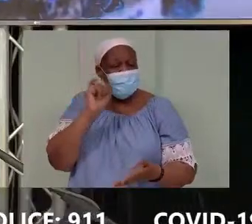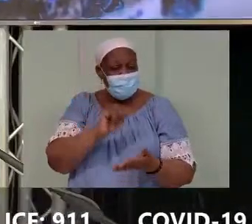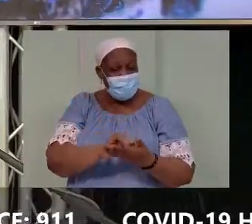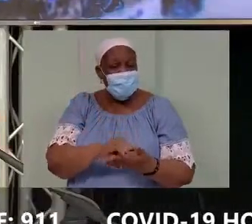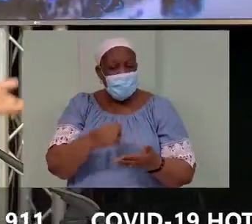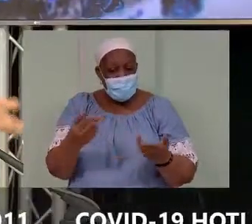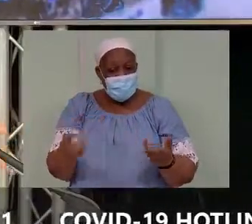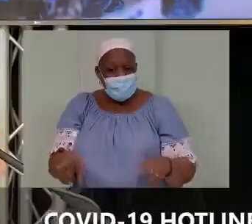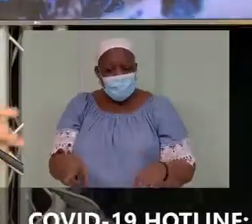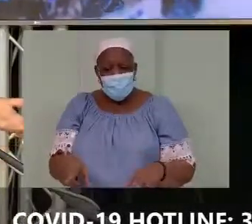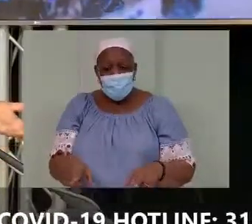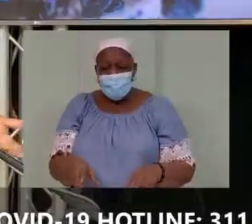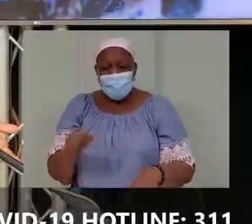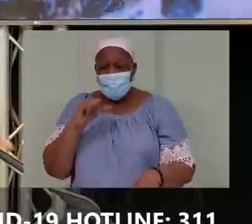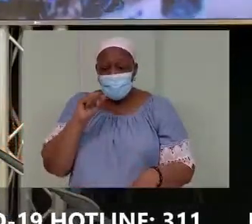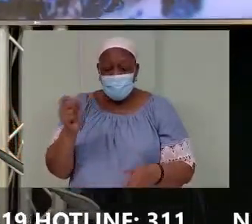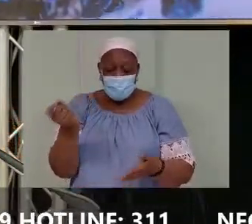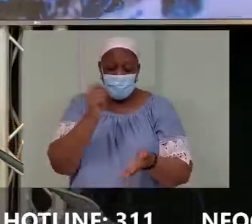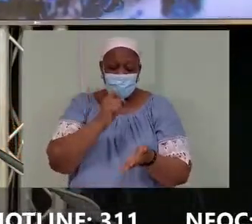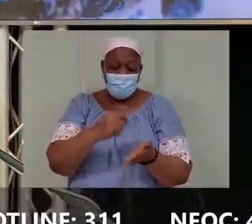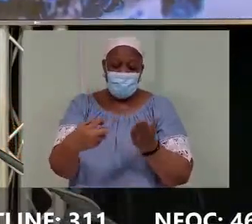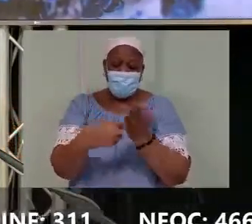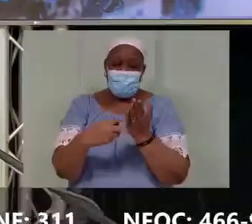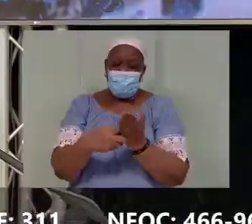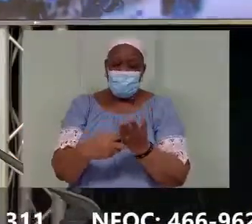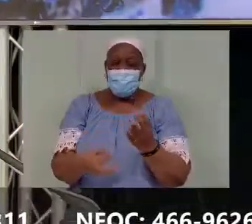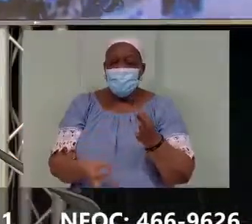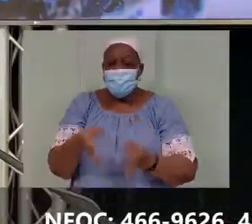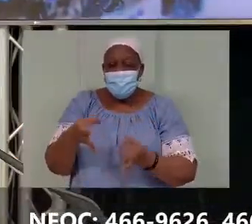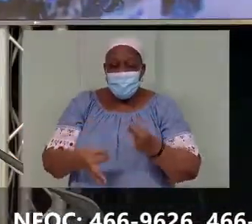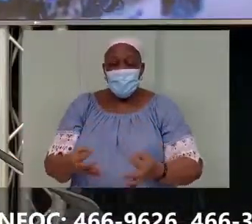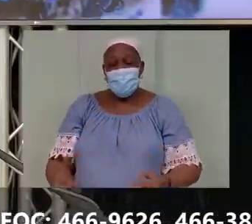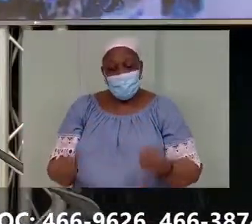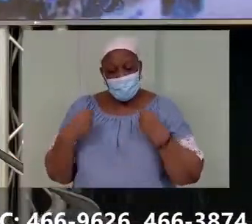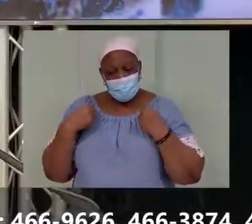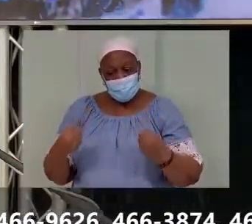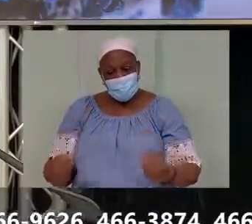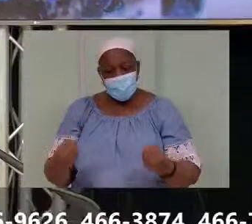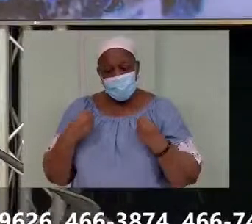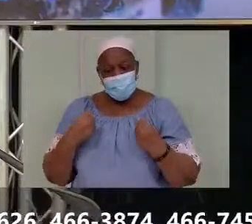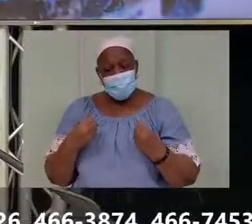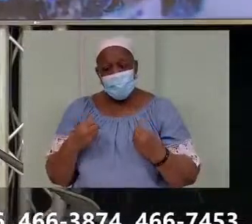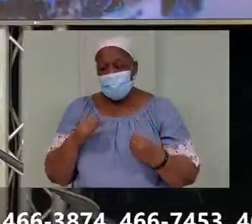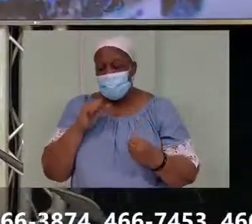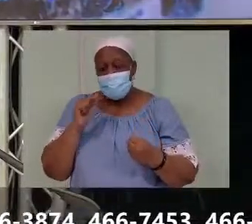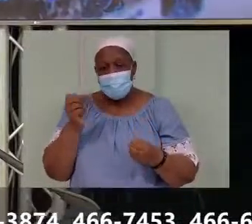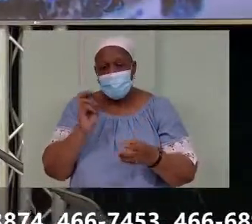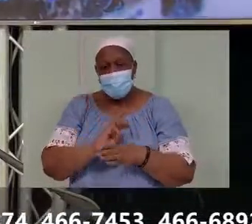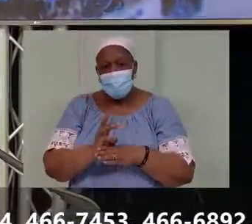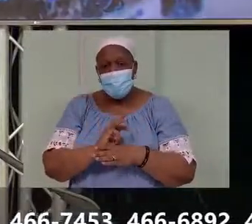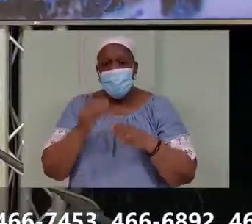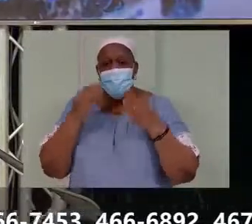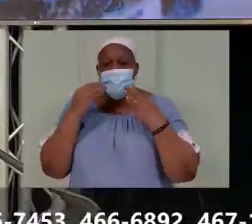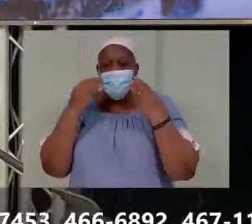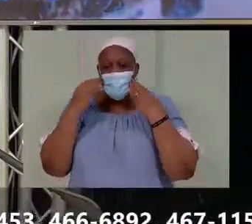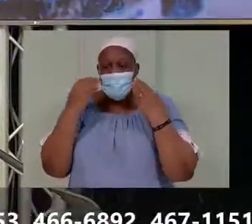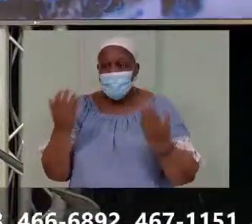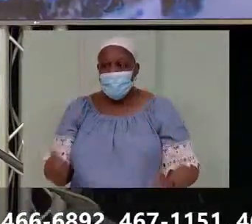case. You won't be fined or charged if you are exercising and not wearing your mask.